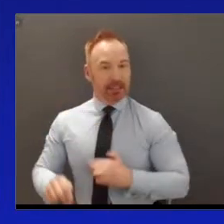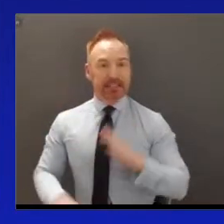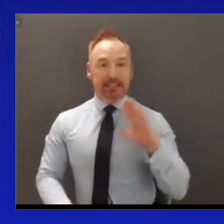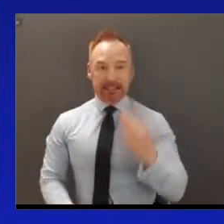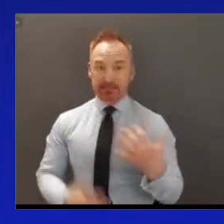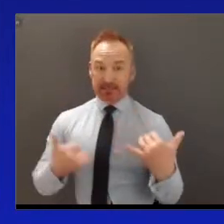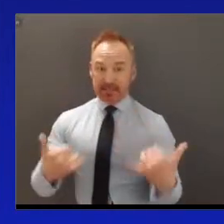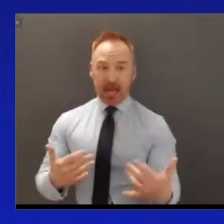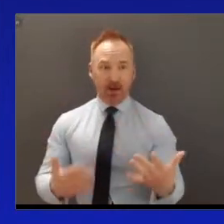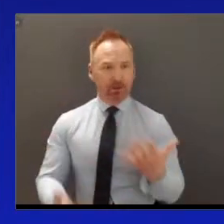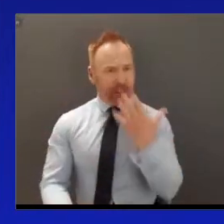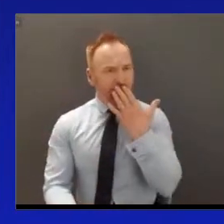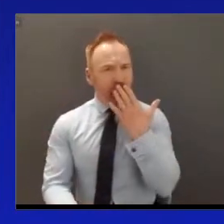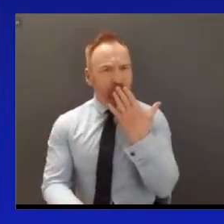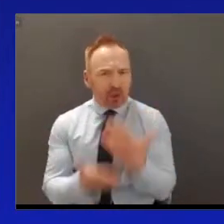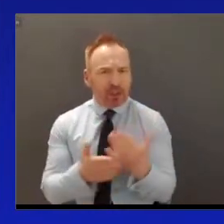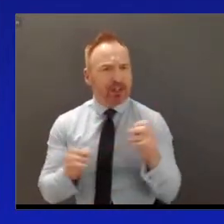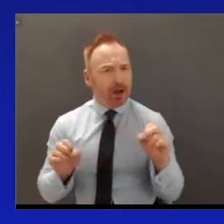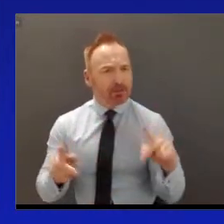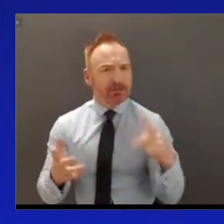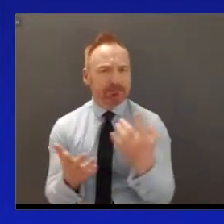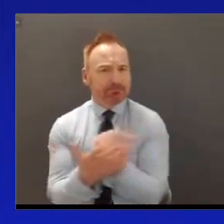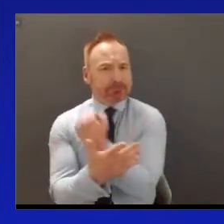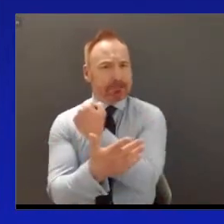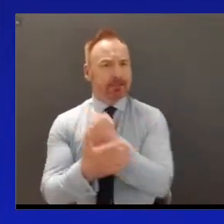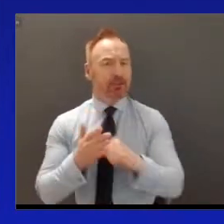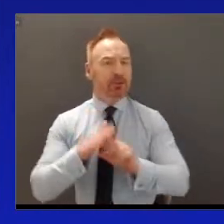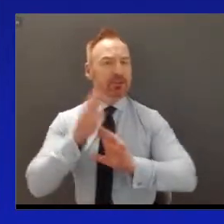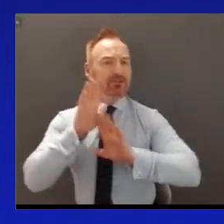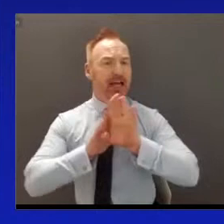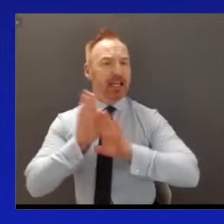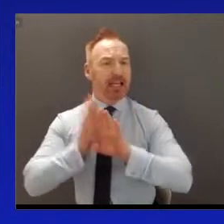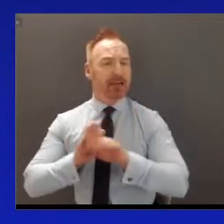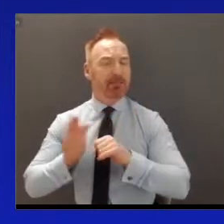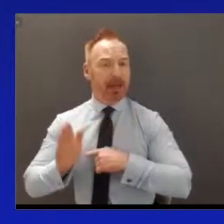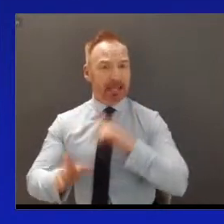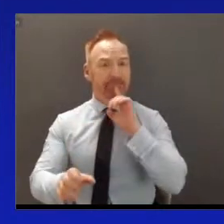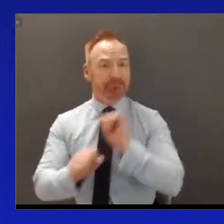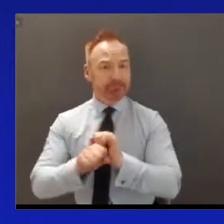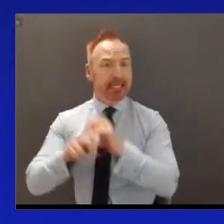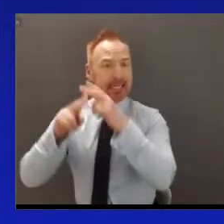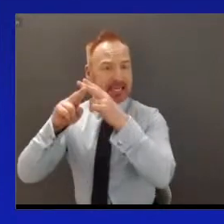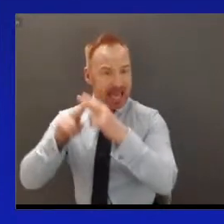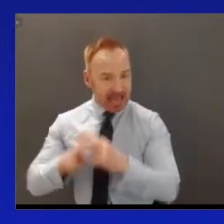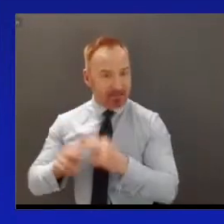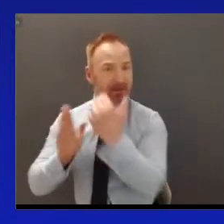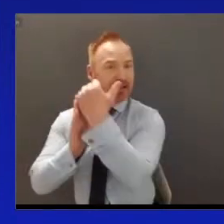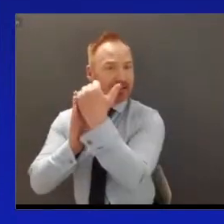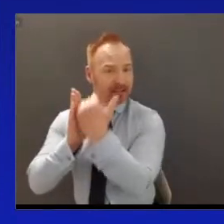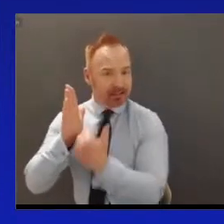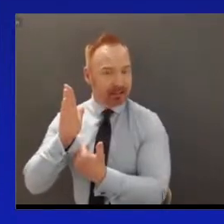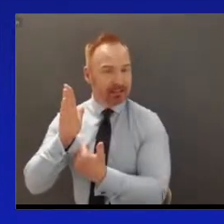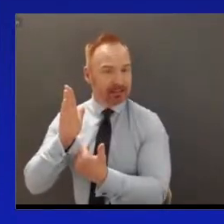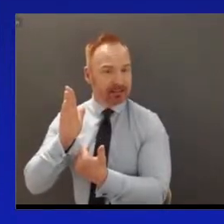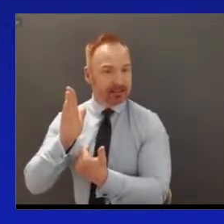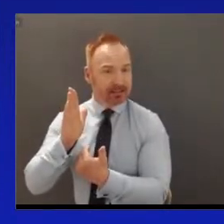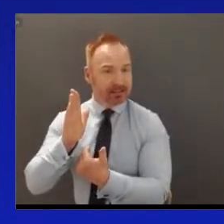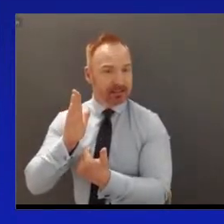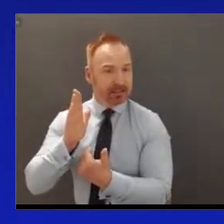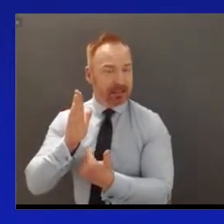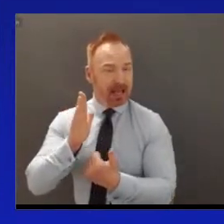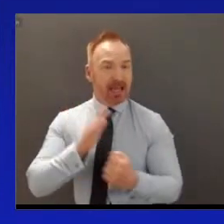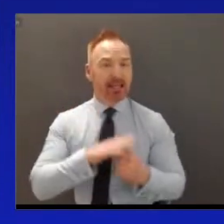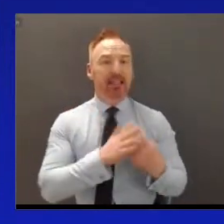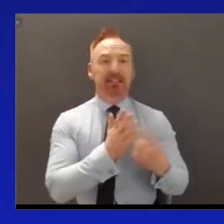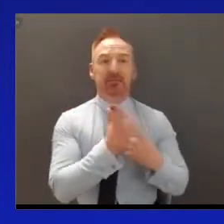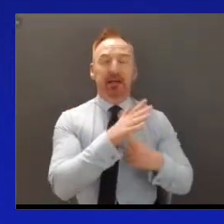to create that by name list and understand. And it's happening in the respite centers, which people who use them actually call them the respect centers,